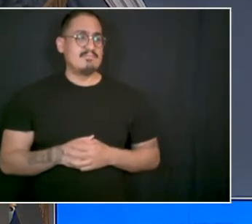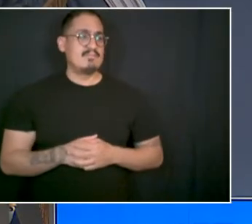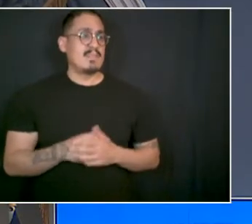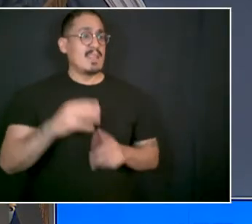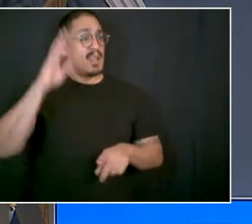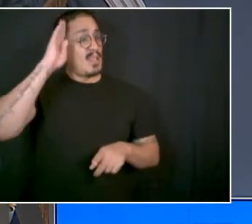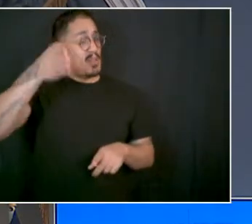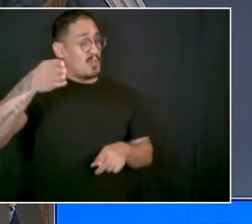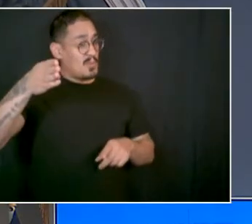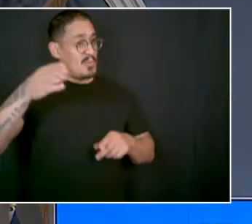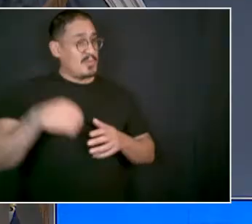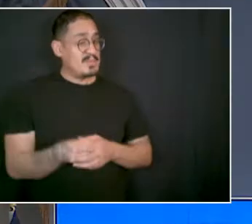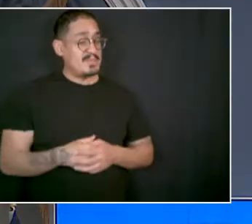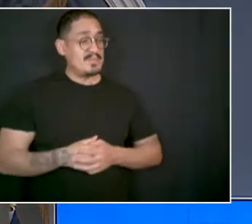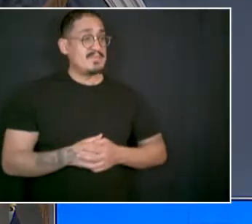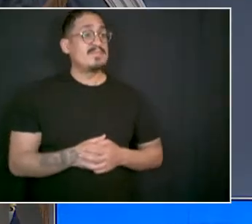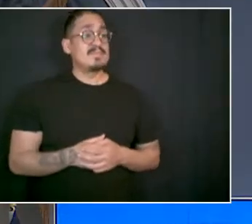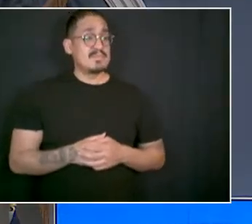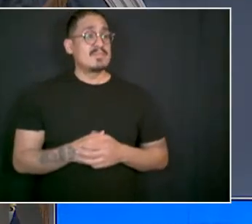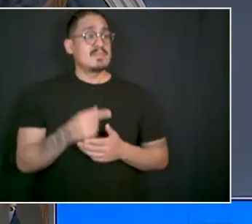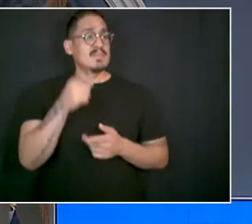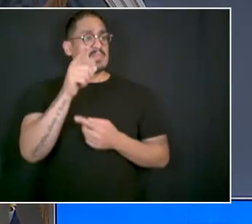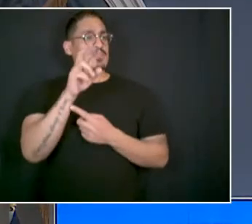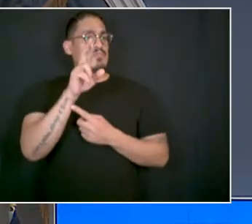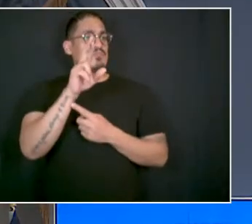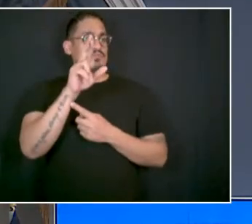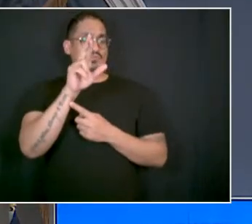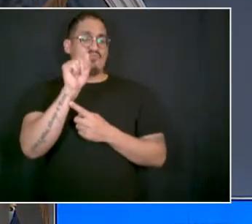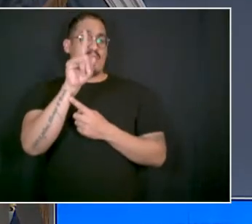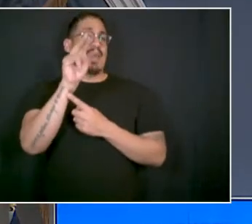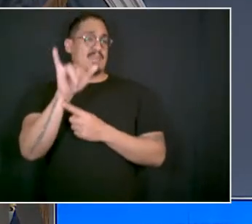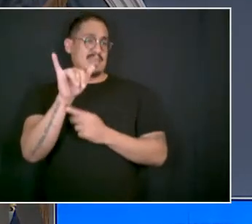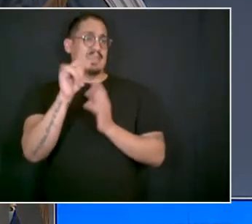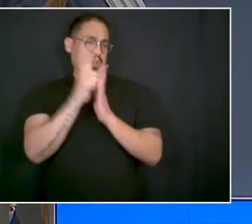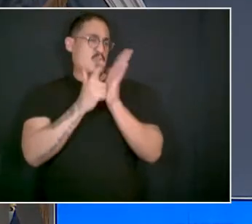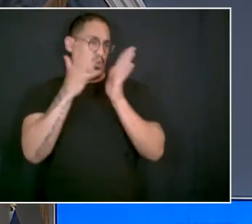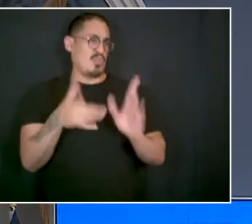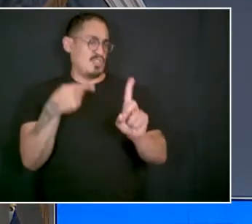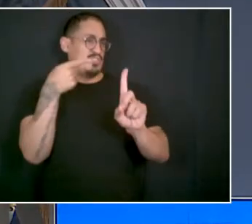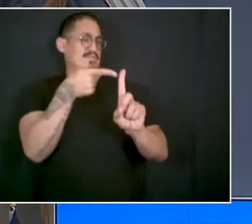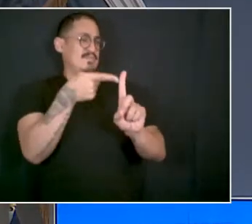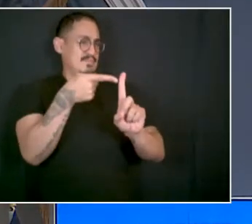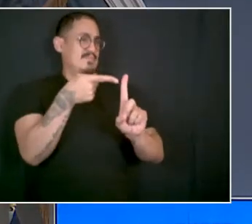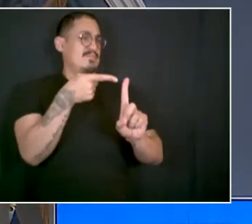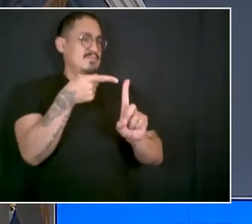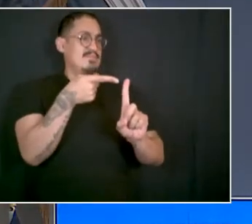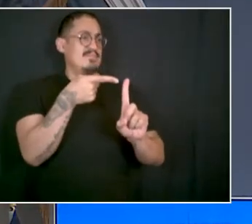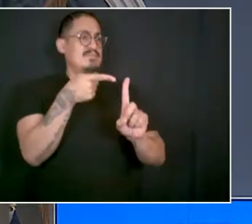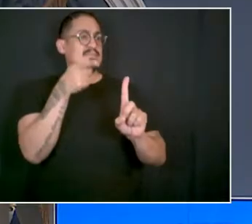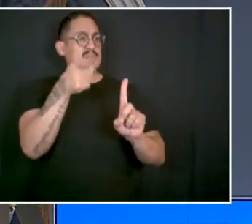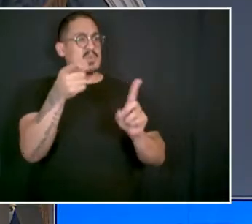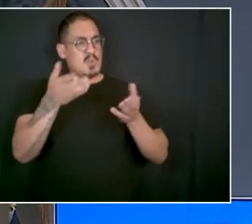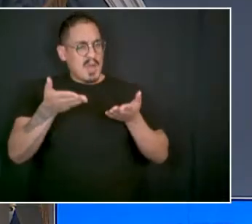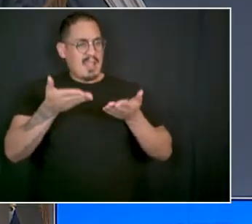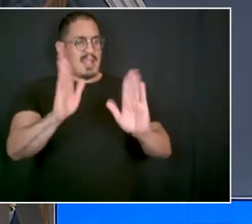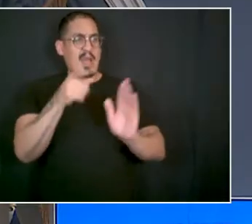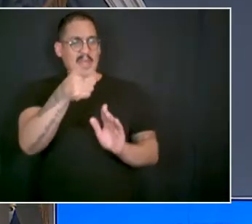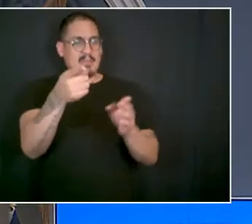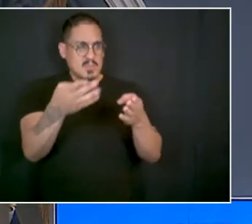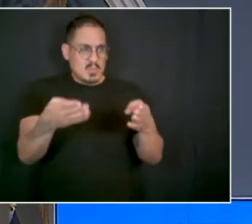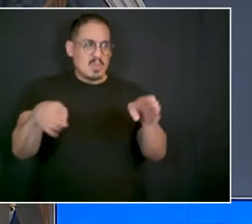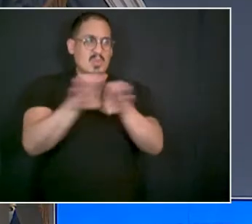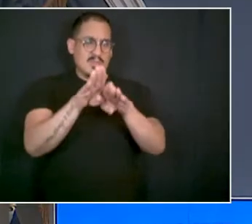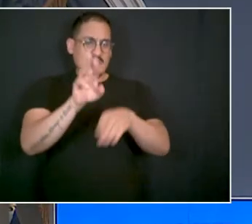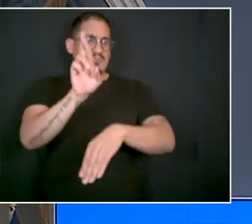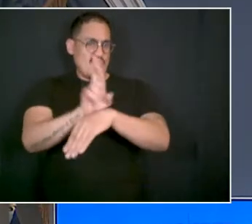lawyer background. How Yes. well he's been. You gave him his first task as Rikers Island, to close Rikers Island. You gave him that. But why not